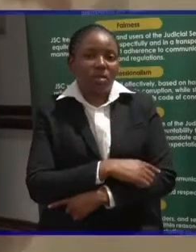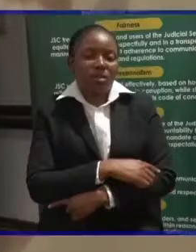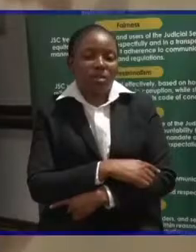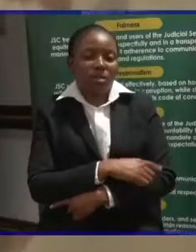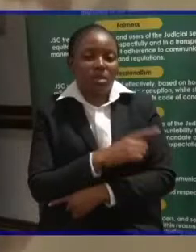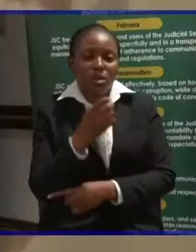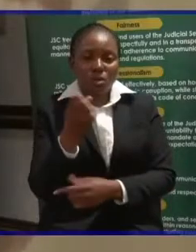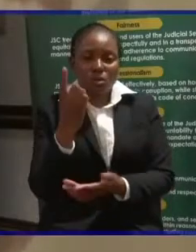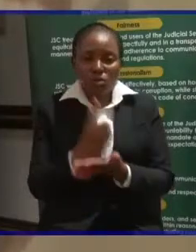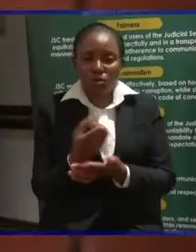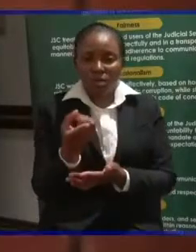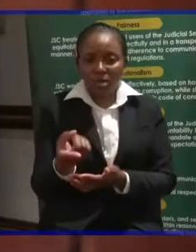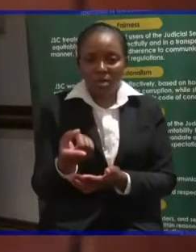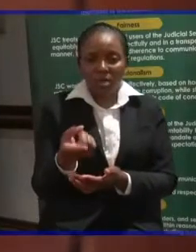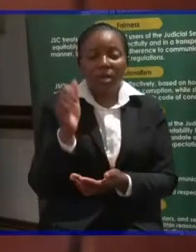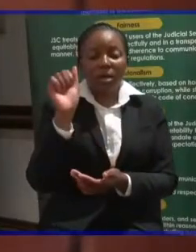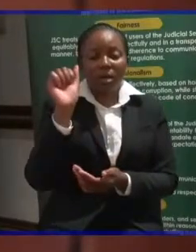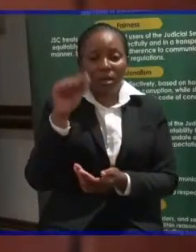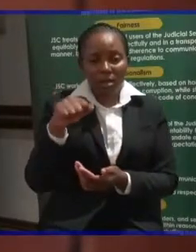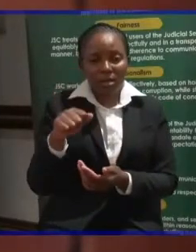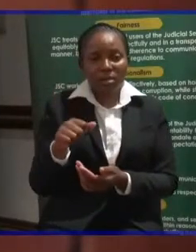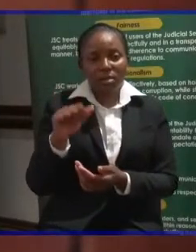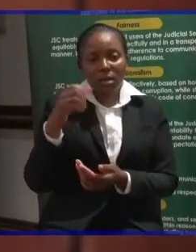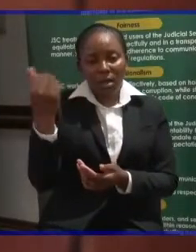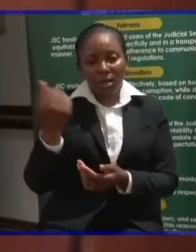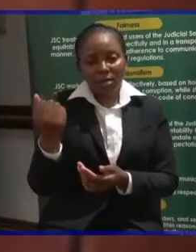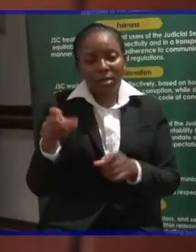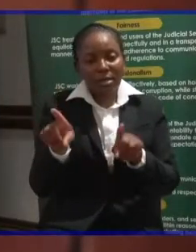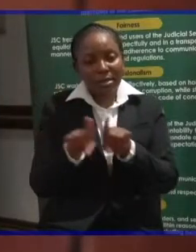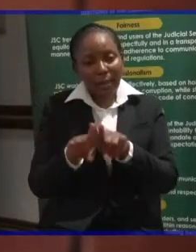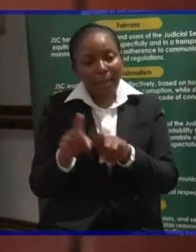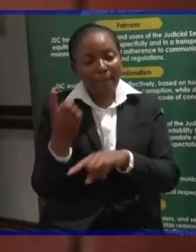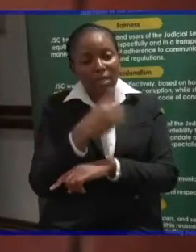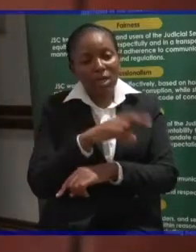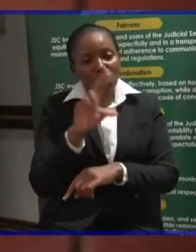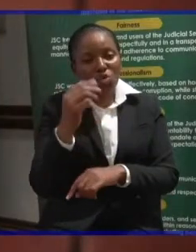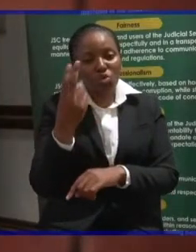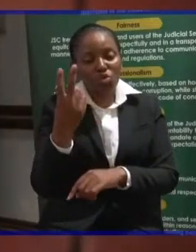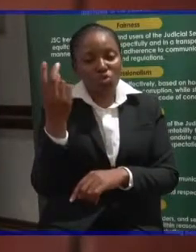Have you done that? Yes, I responded that same day. I did not take even 2 days.